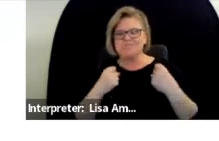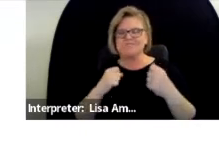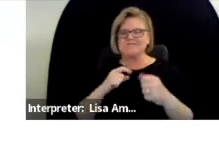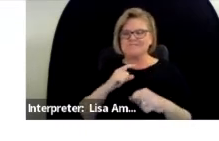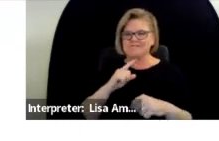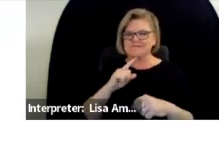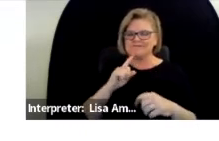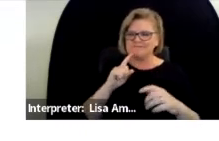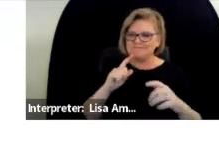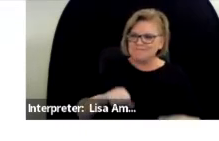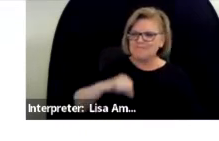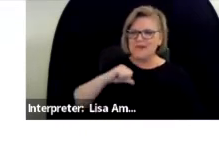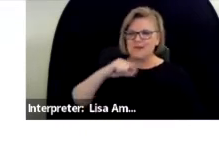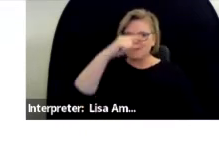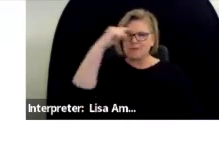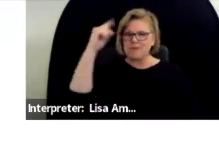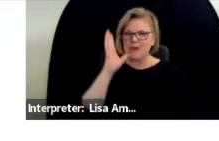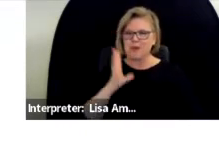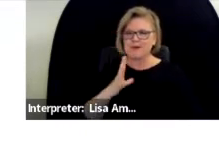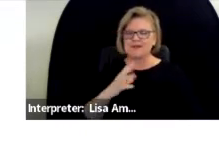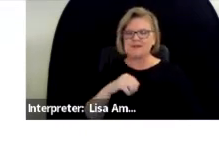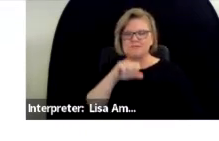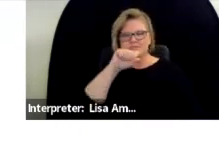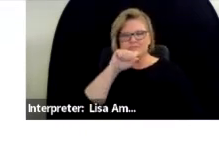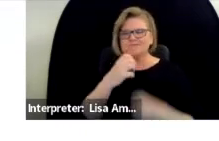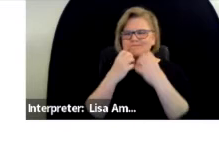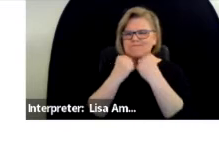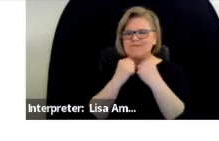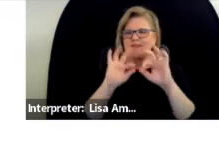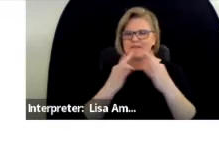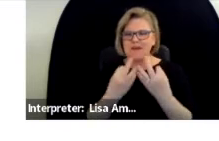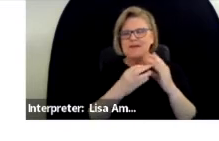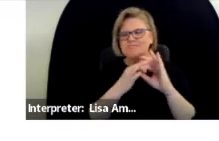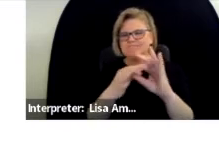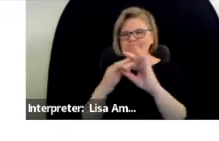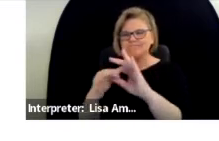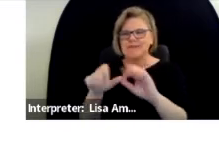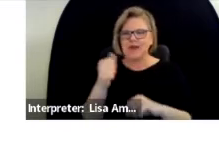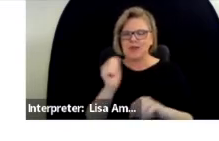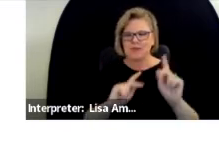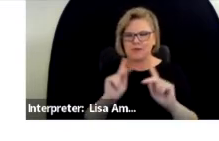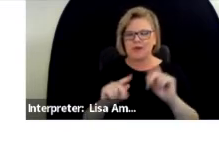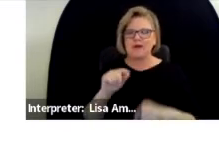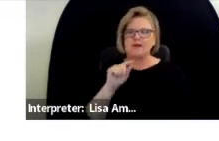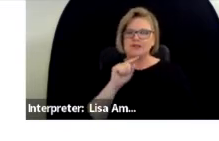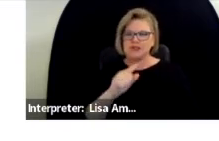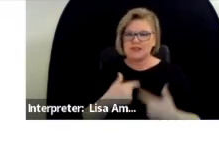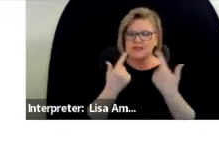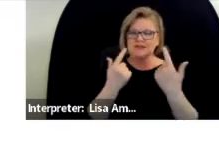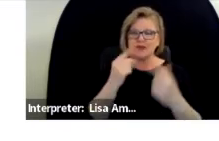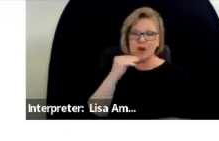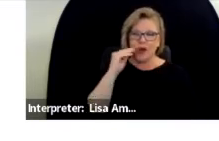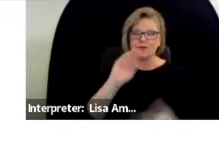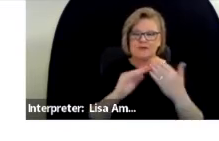Black woman who loves family and connecting with humans. Between her hometown of Chicago and her